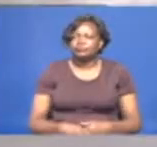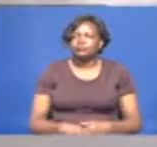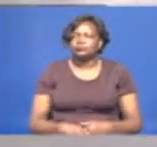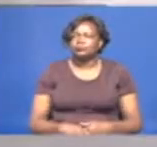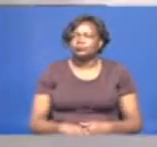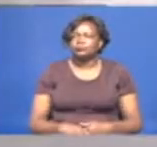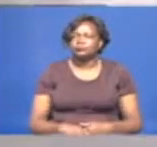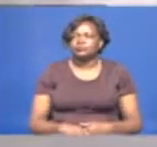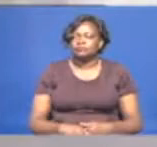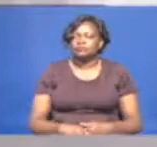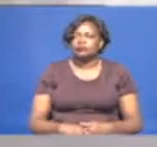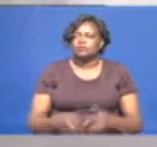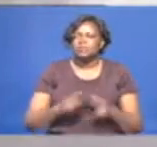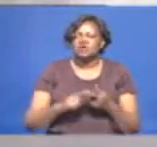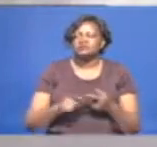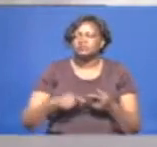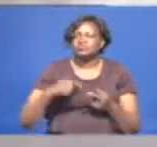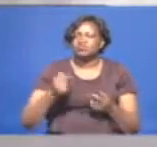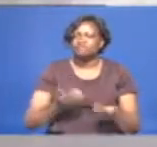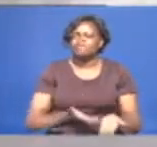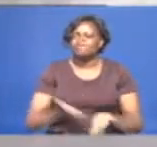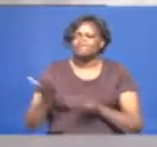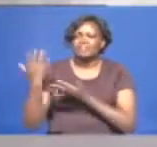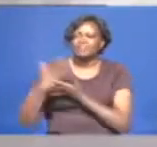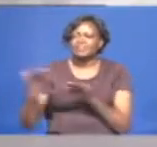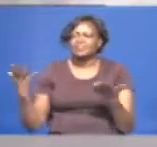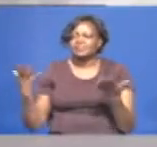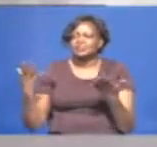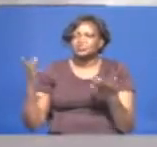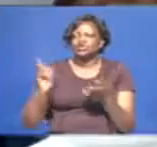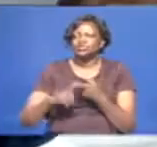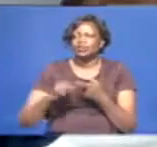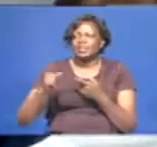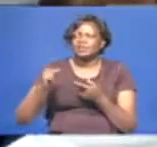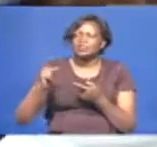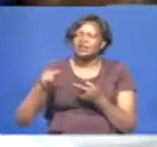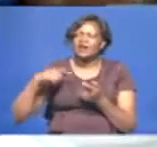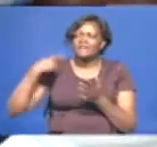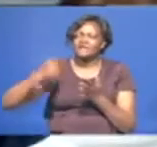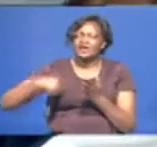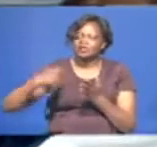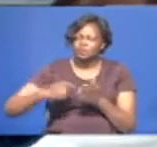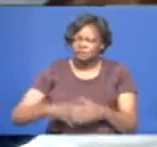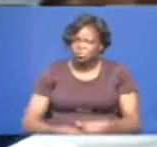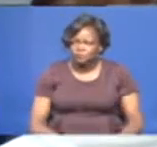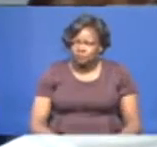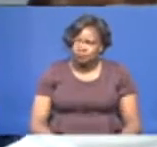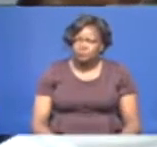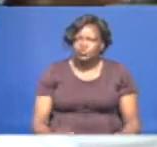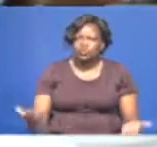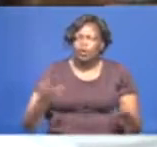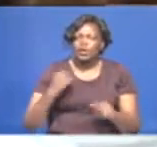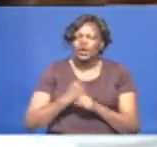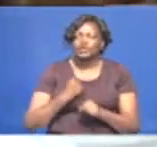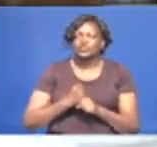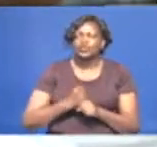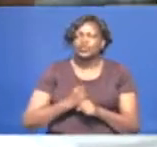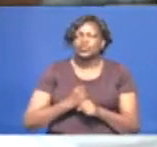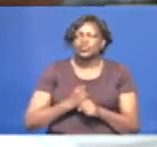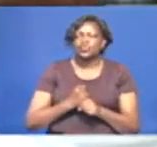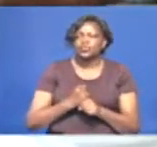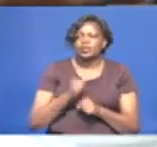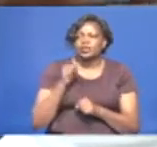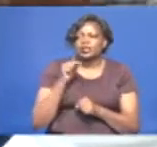The conveyor belt then ferries the product to the bagging section of the factory. Here is where we do the bagging. So